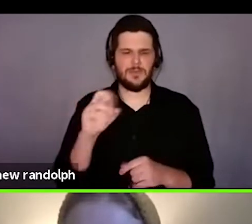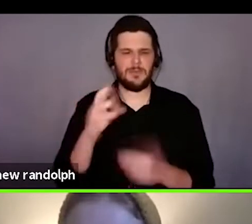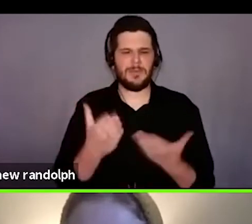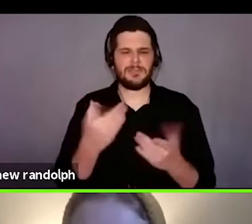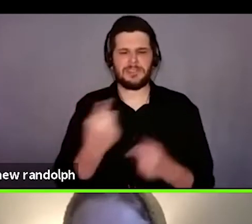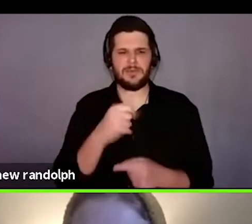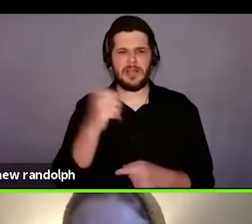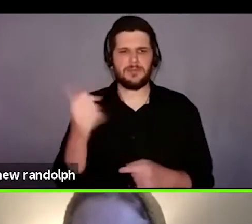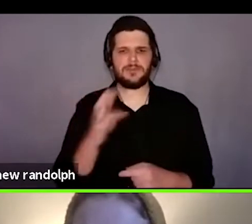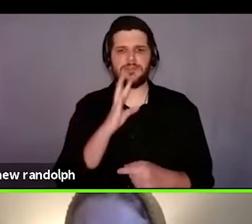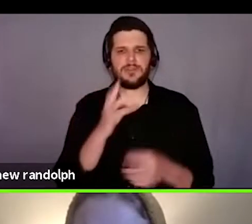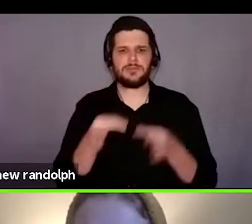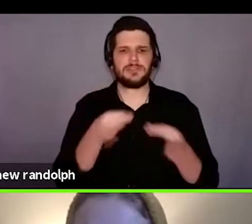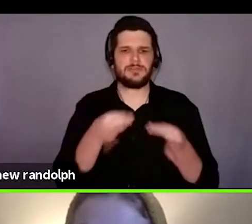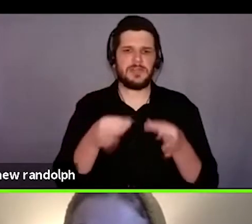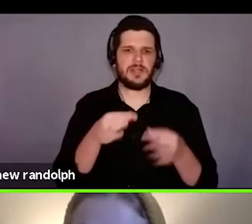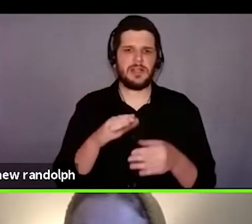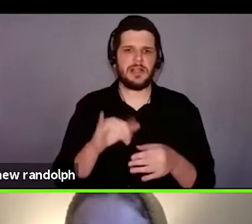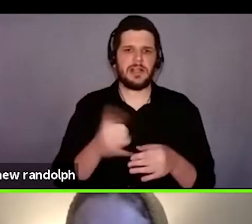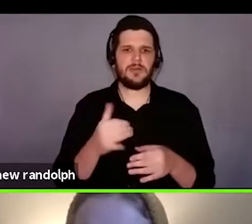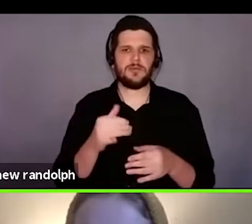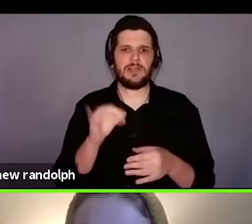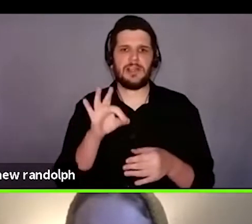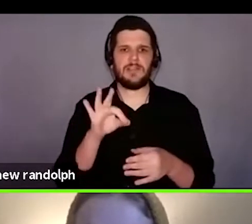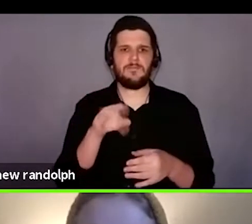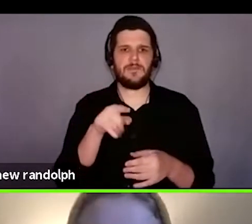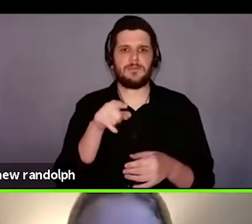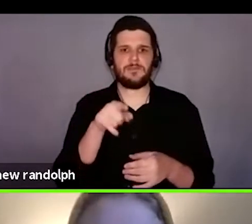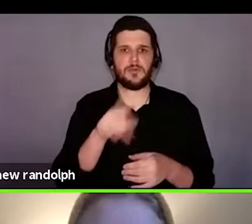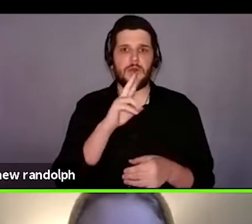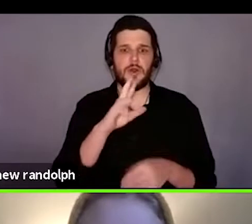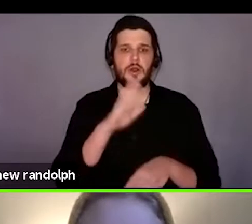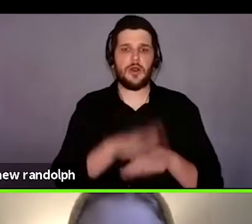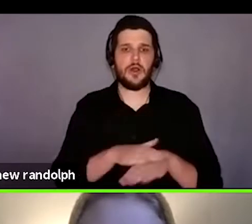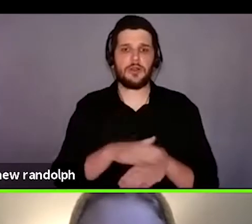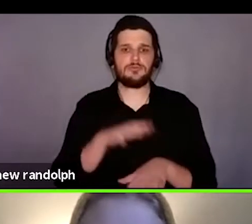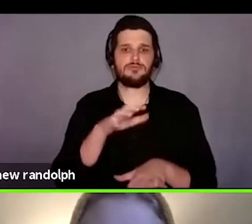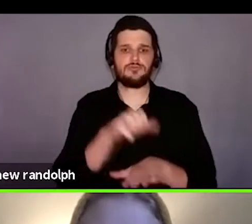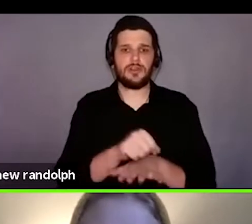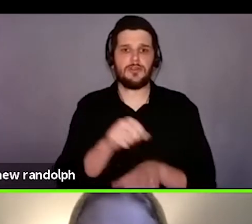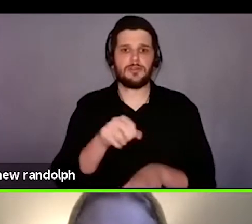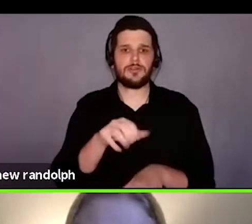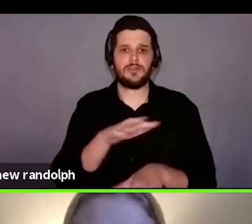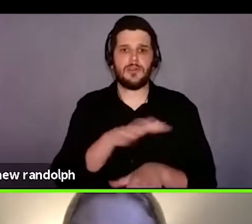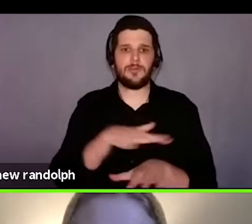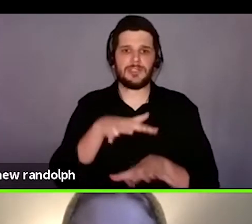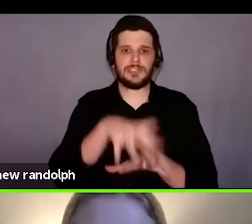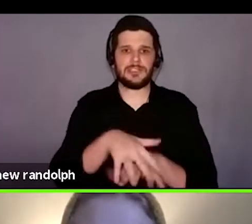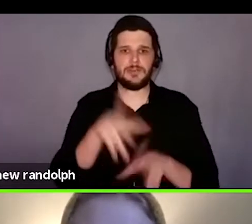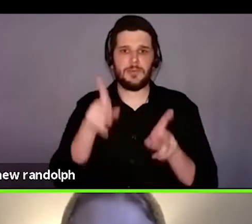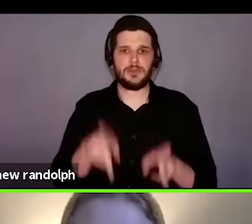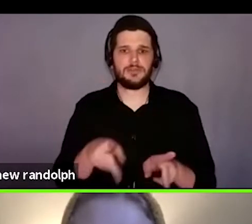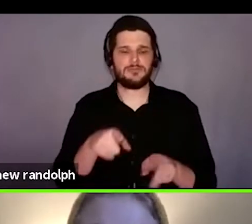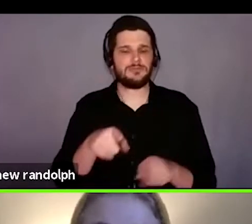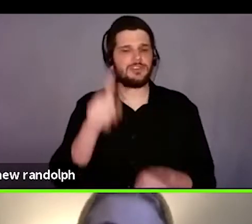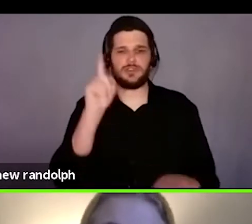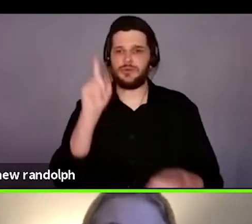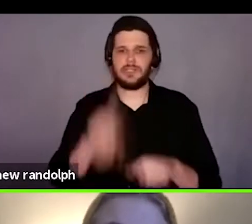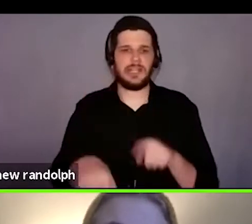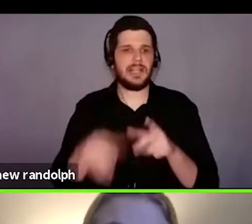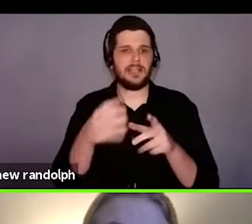was talking about how if you're on reservation as an Indigenous person, you can't even get